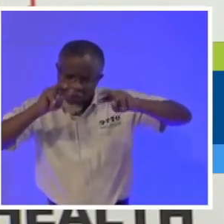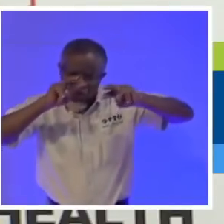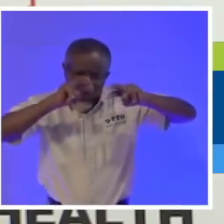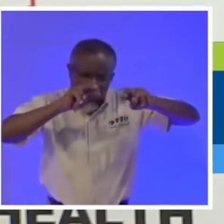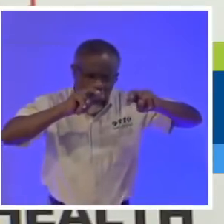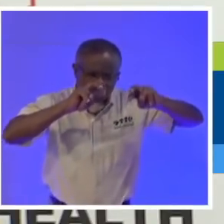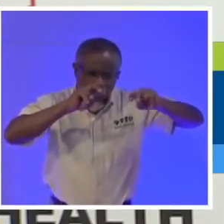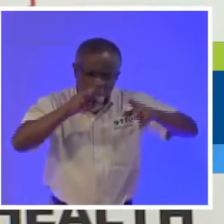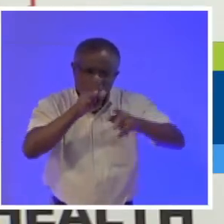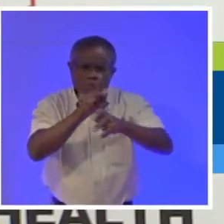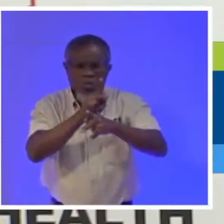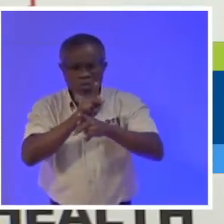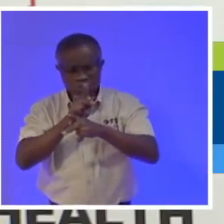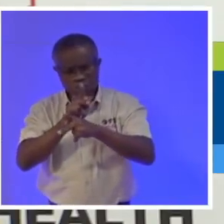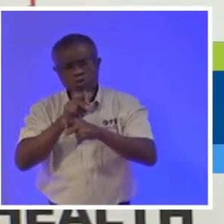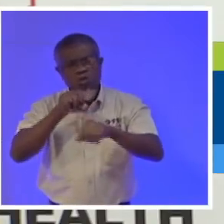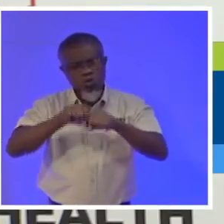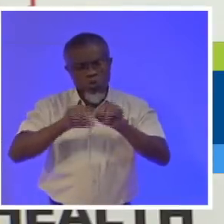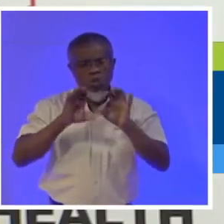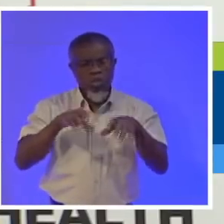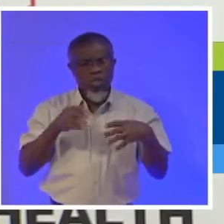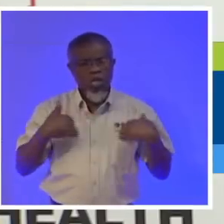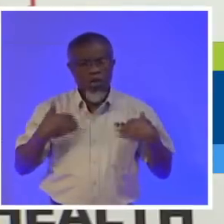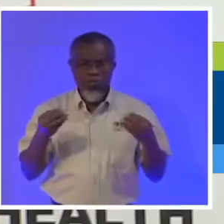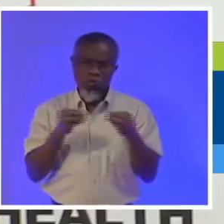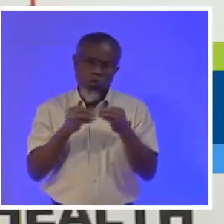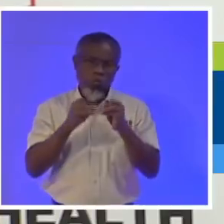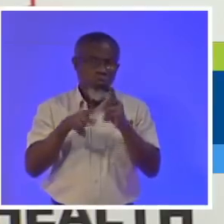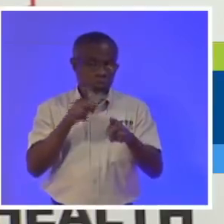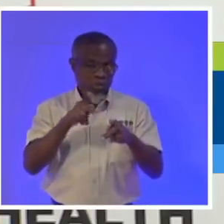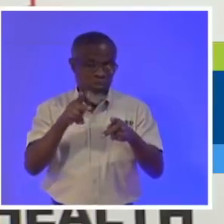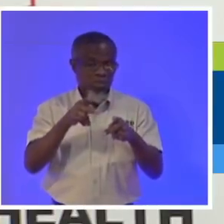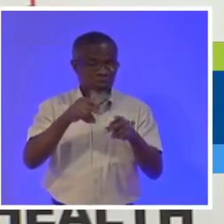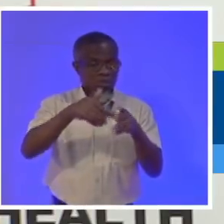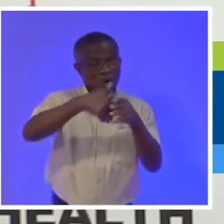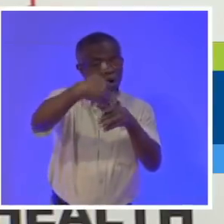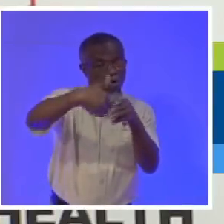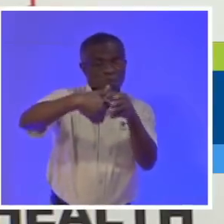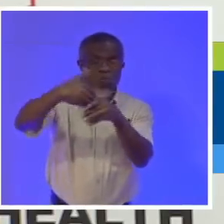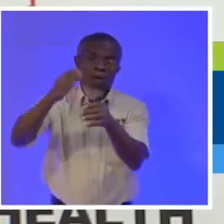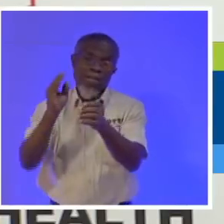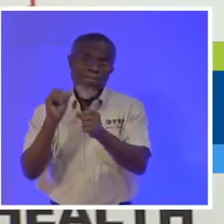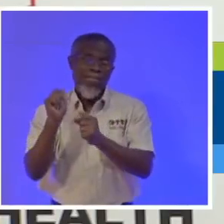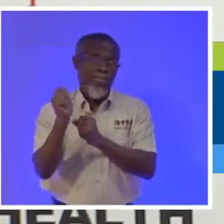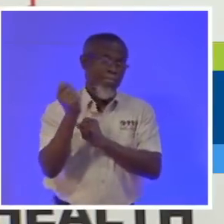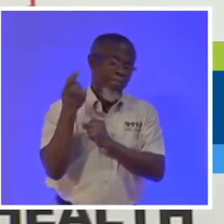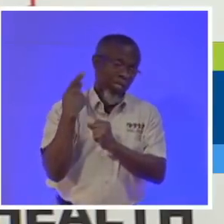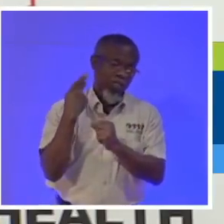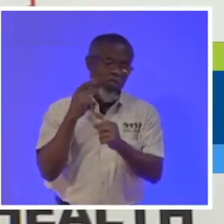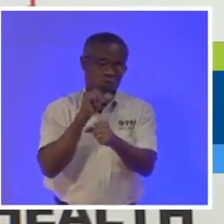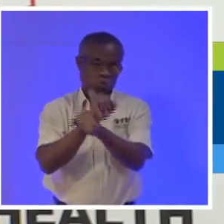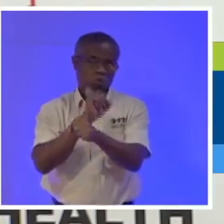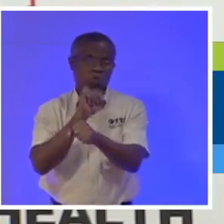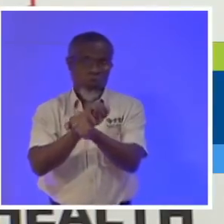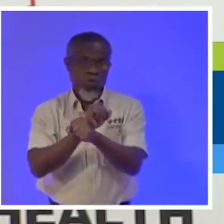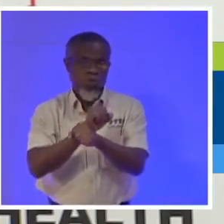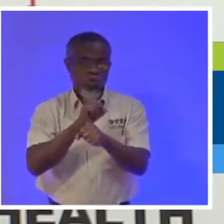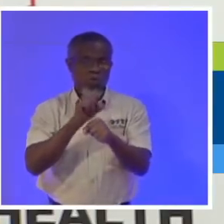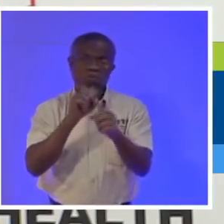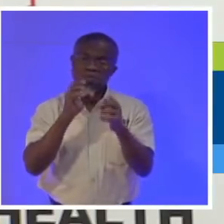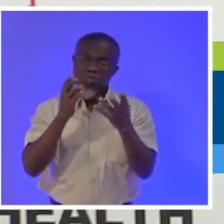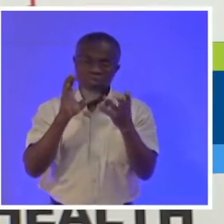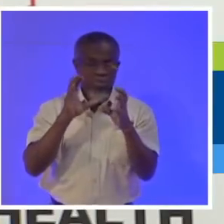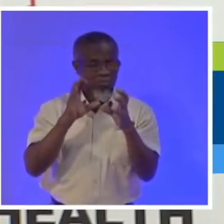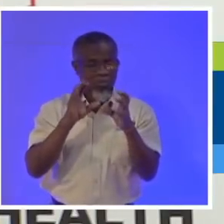so that we could put people back out to work, but in a safe manner that will not overwhelm the